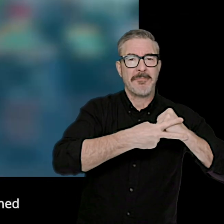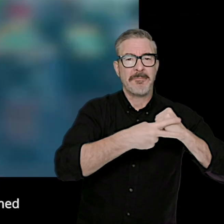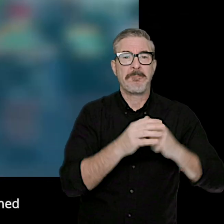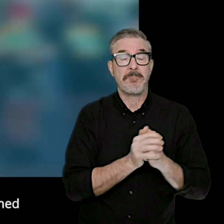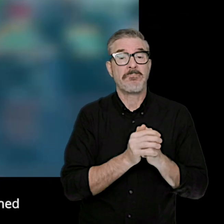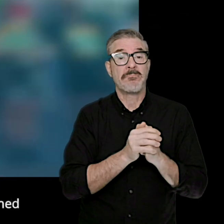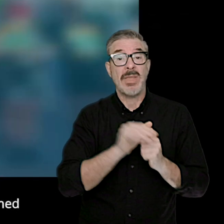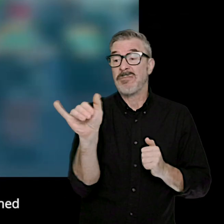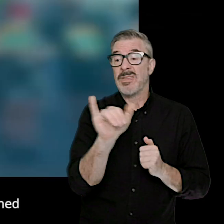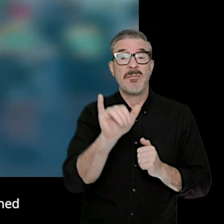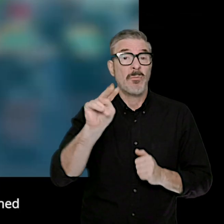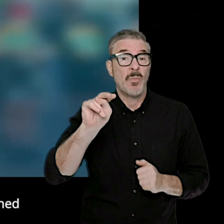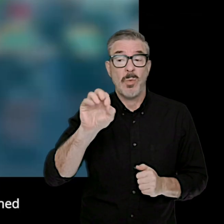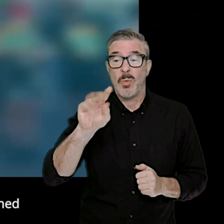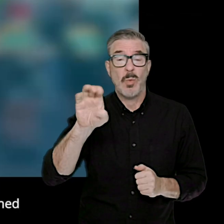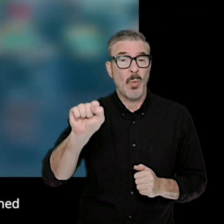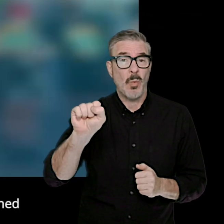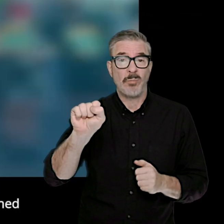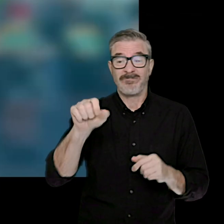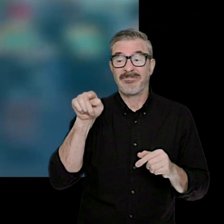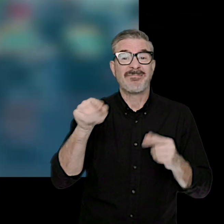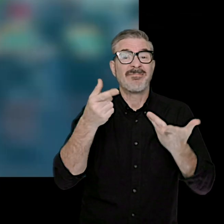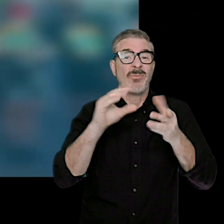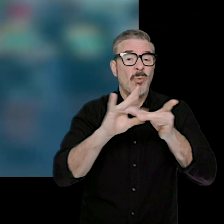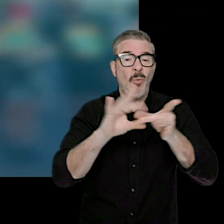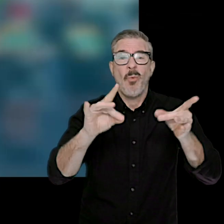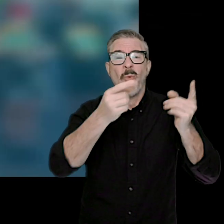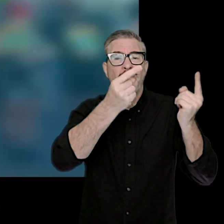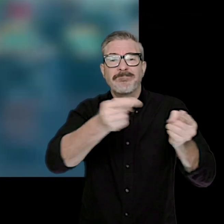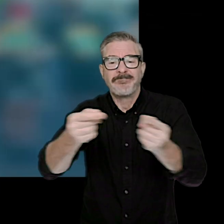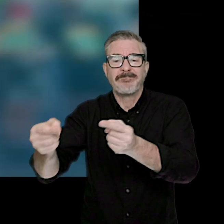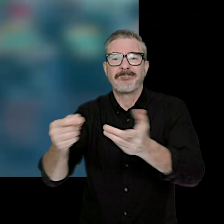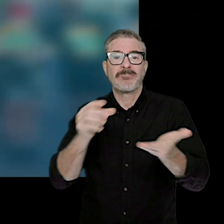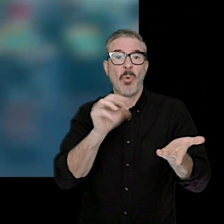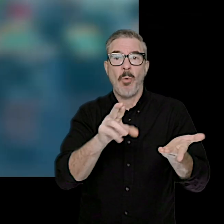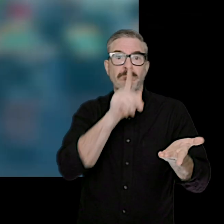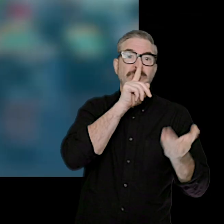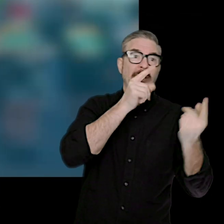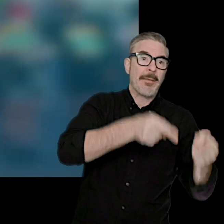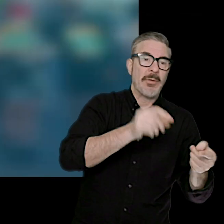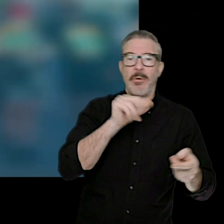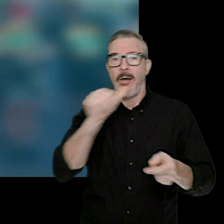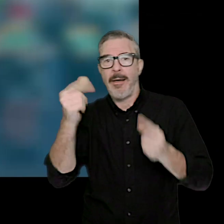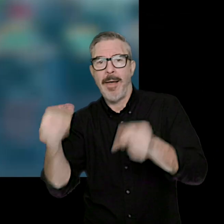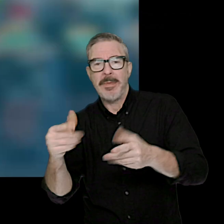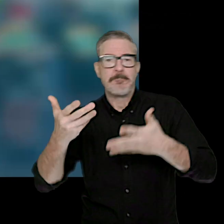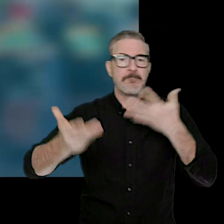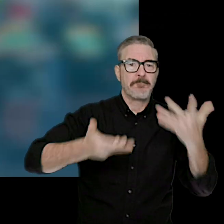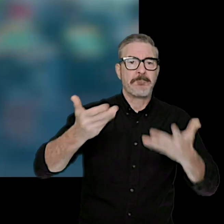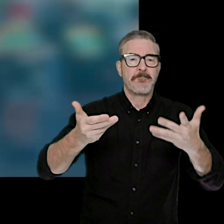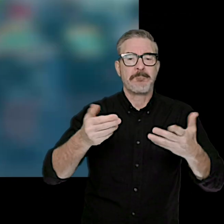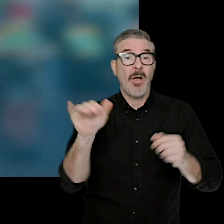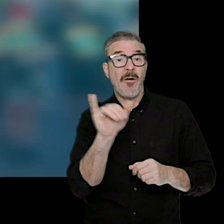emails and notes that may show what happened or that something did not happen, and or